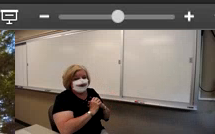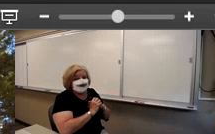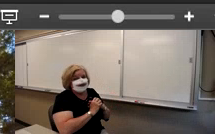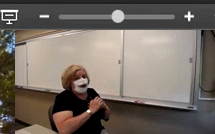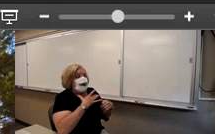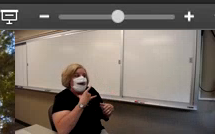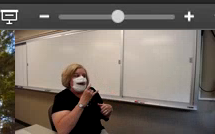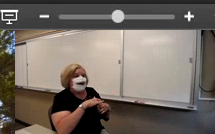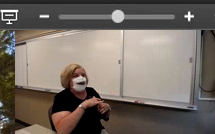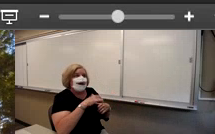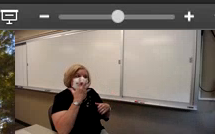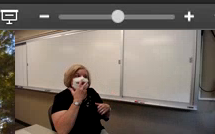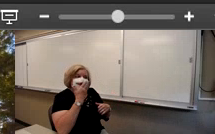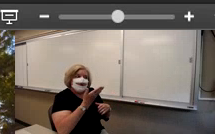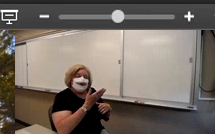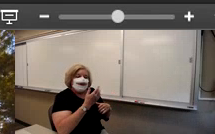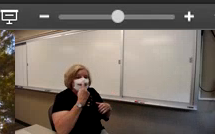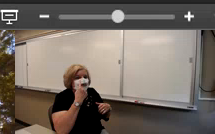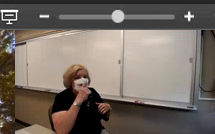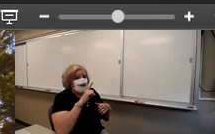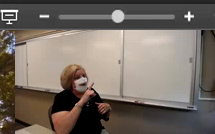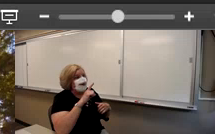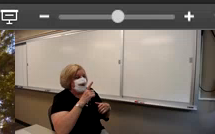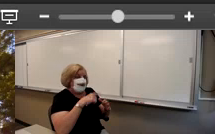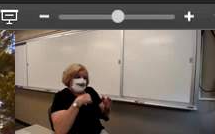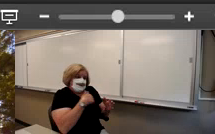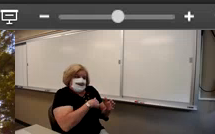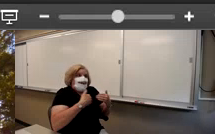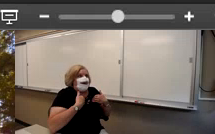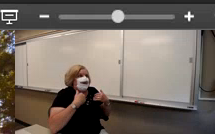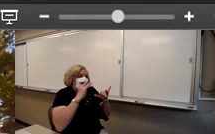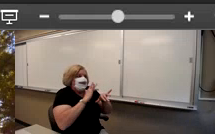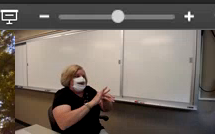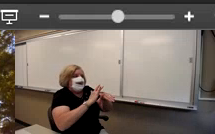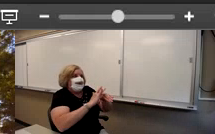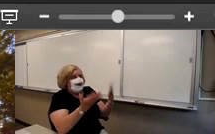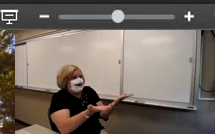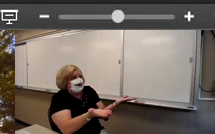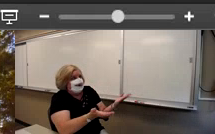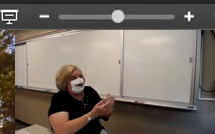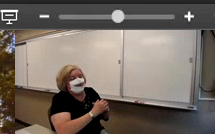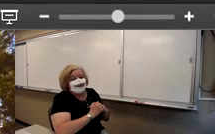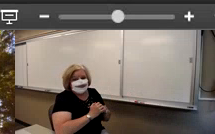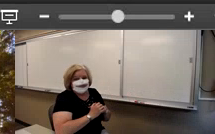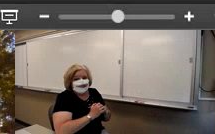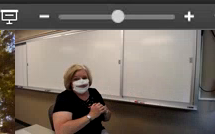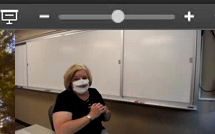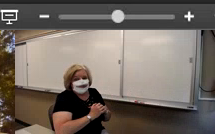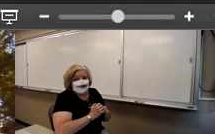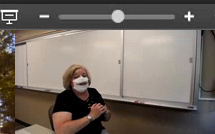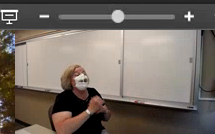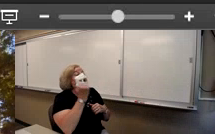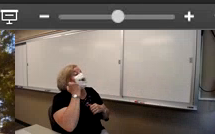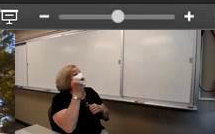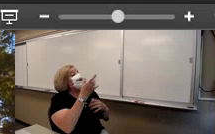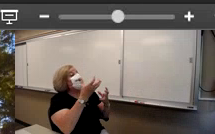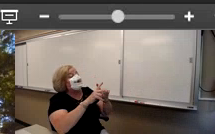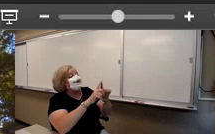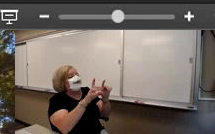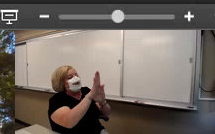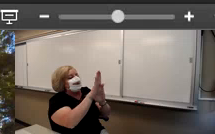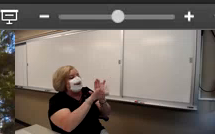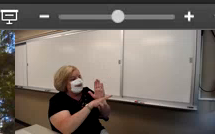And I think it's pretty good for what we have on here. And then if you wanted a different background,